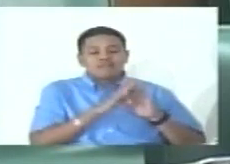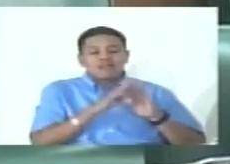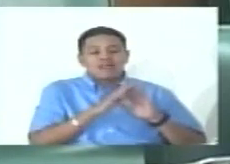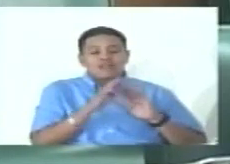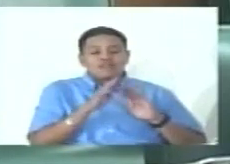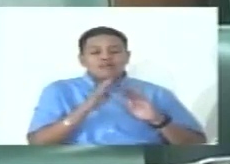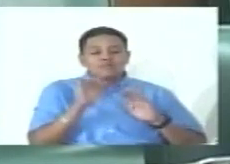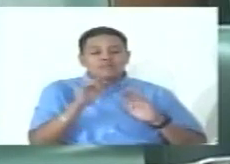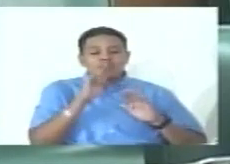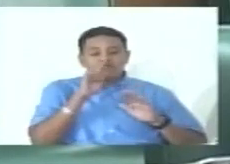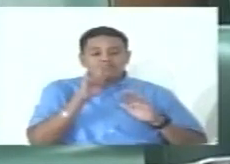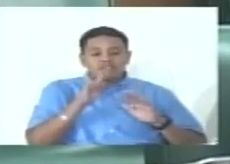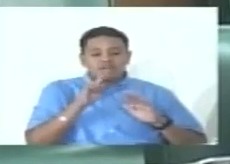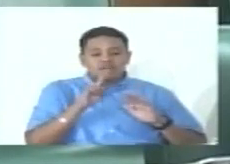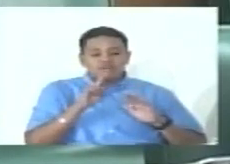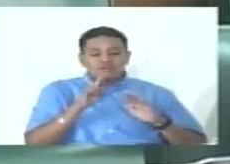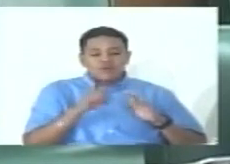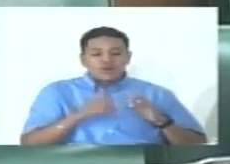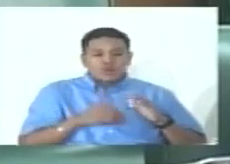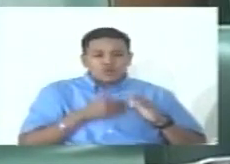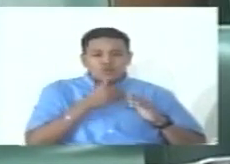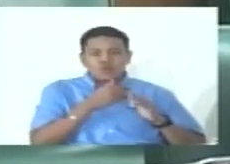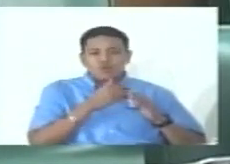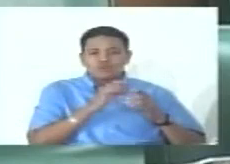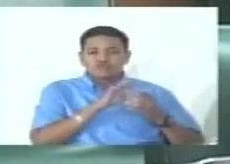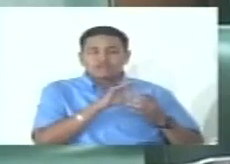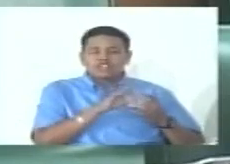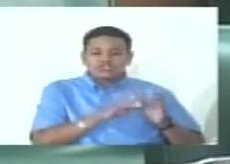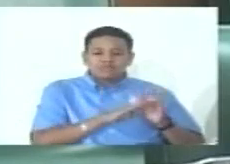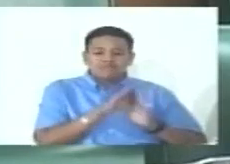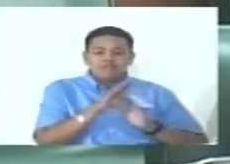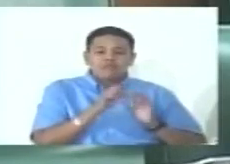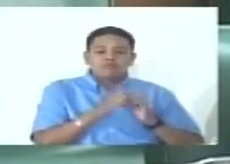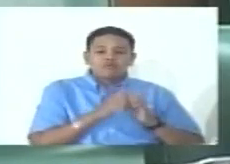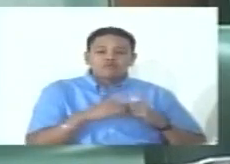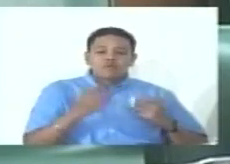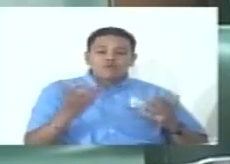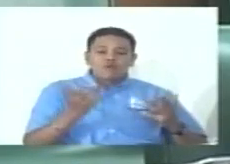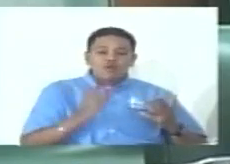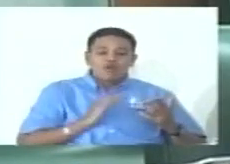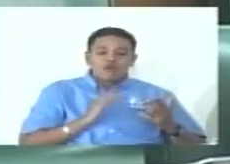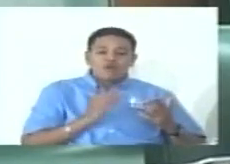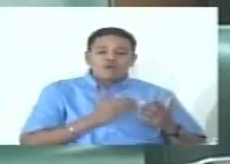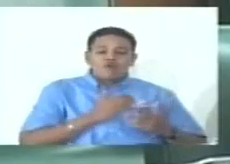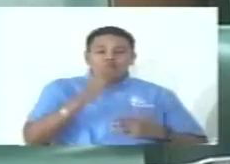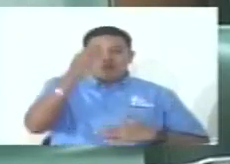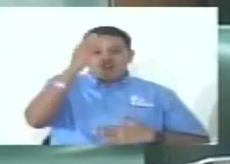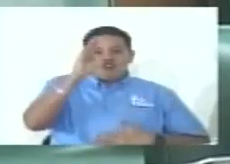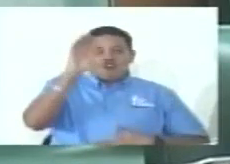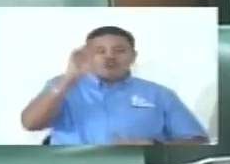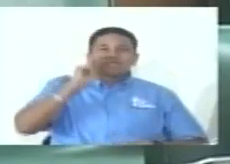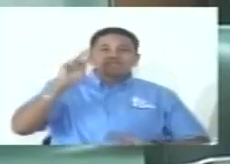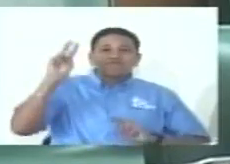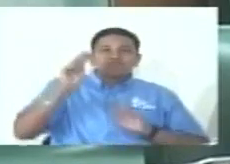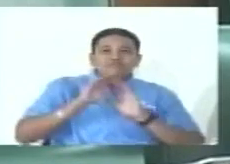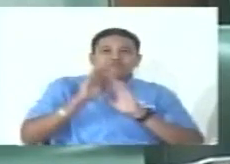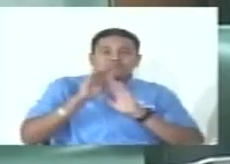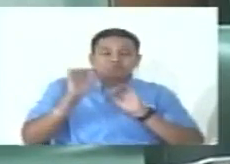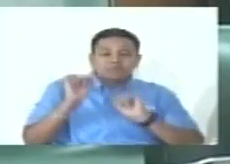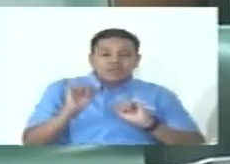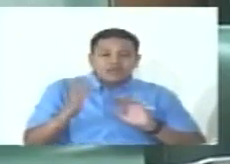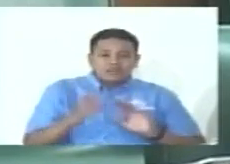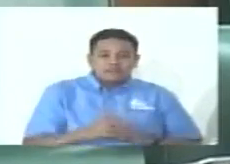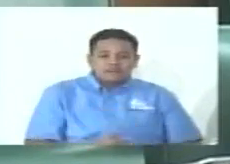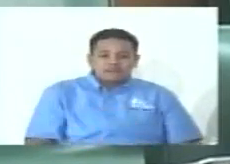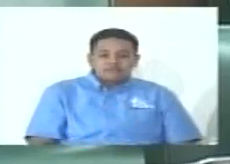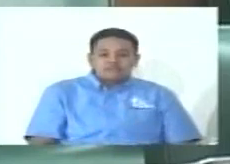that close relationship with our Creator and King.